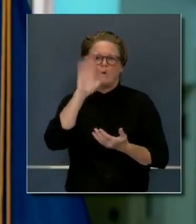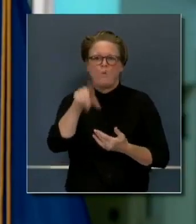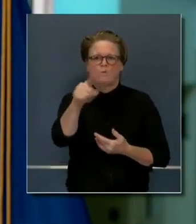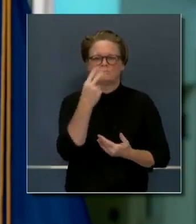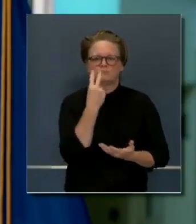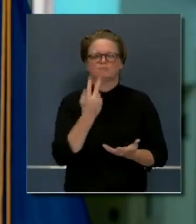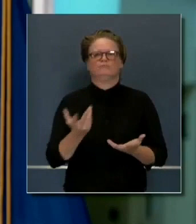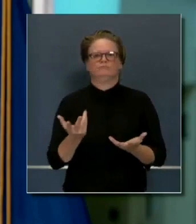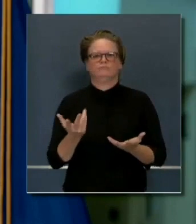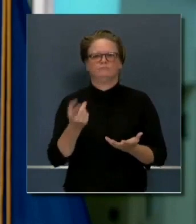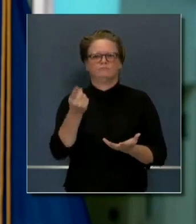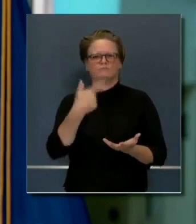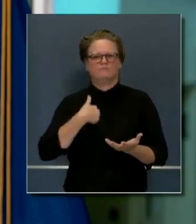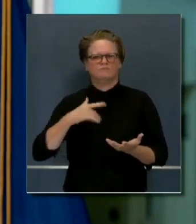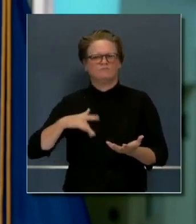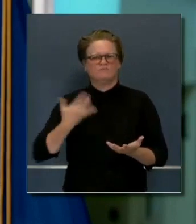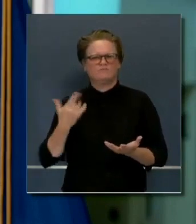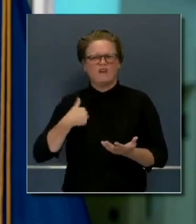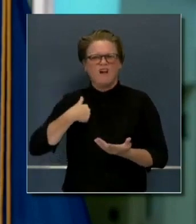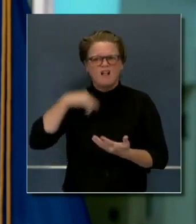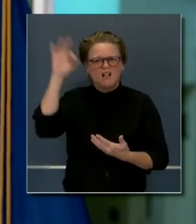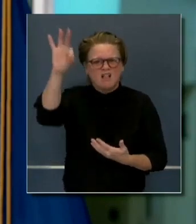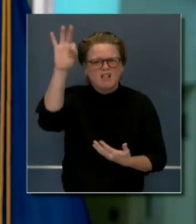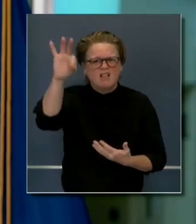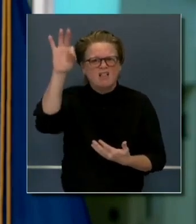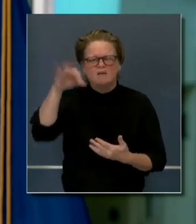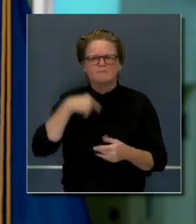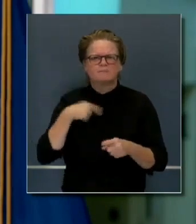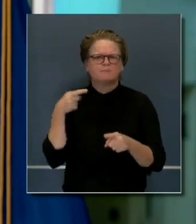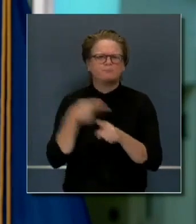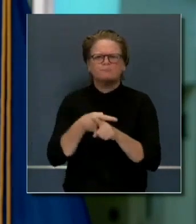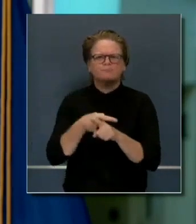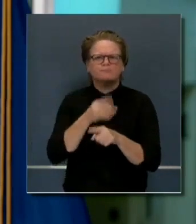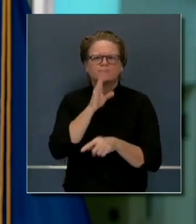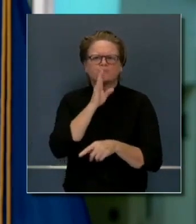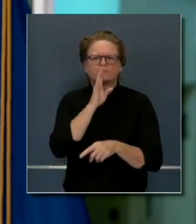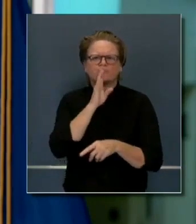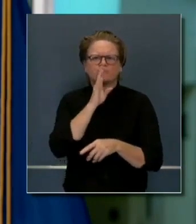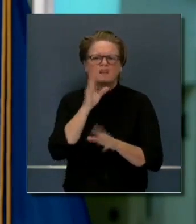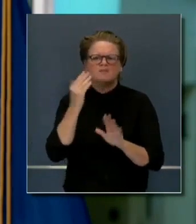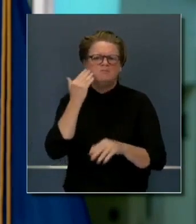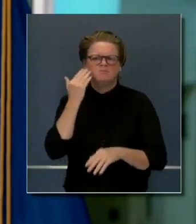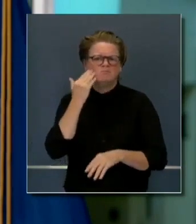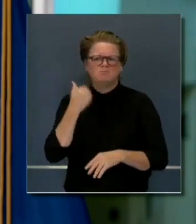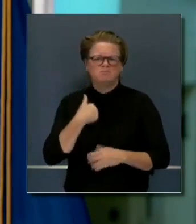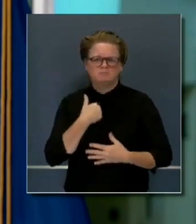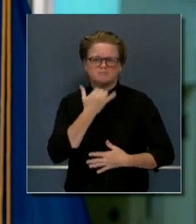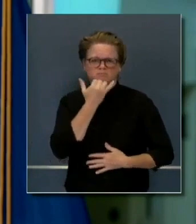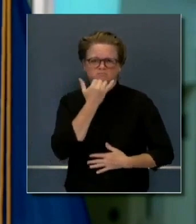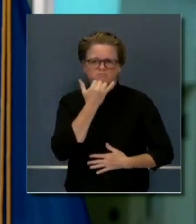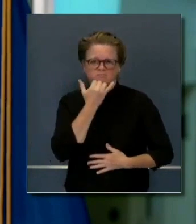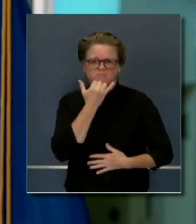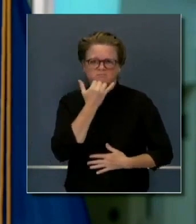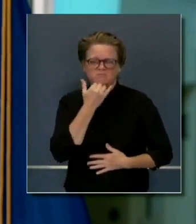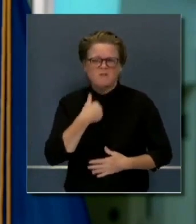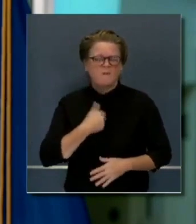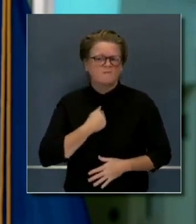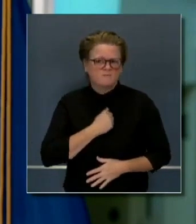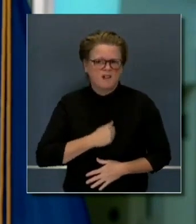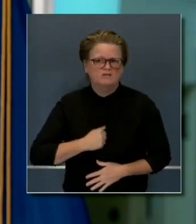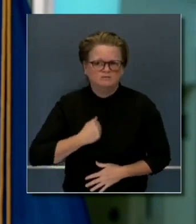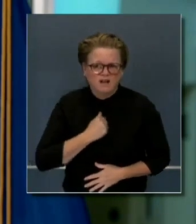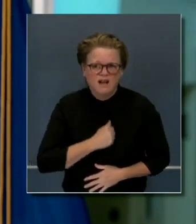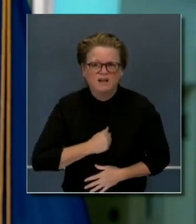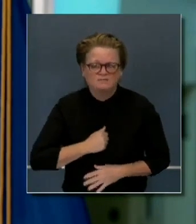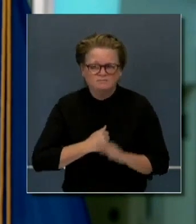what I'm preaching all the time was contradicted, and I got to own that. And so I want to apologize to you because I need to preach